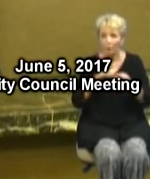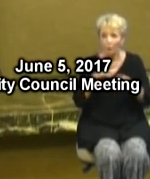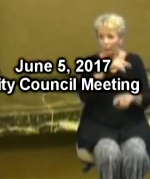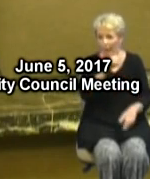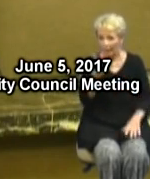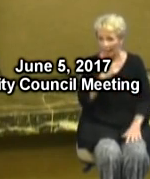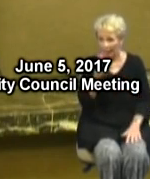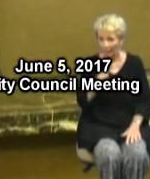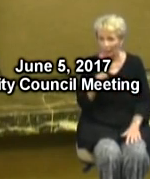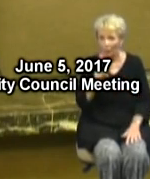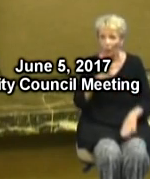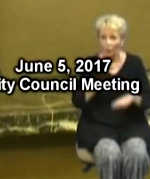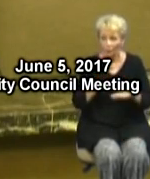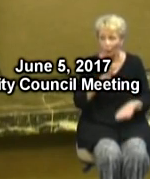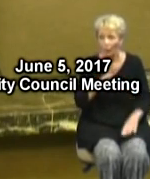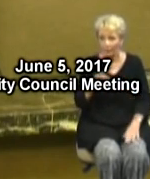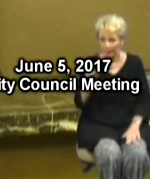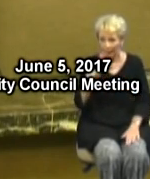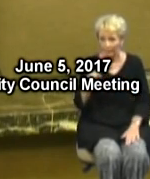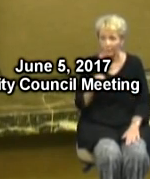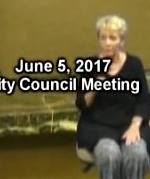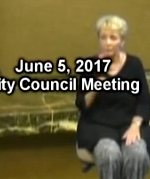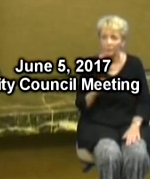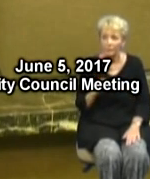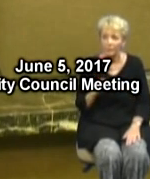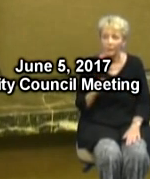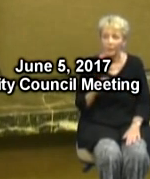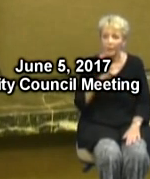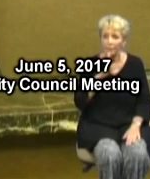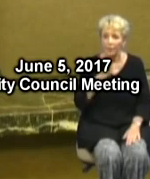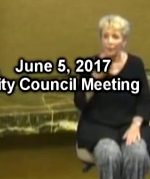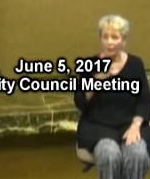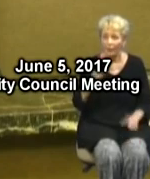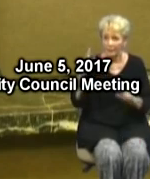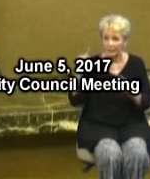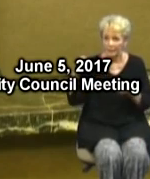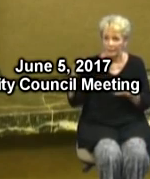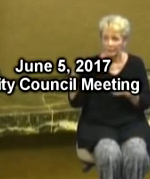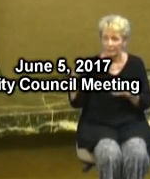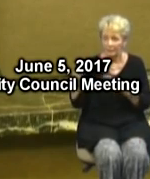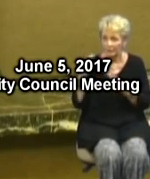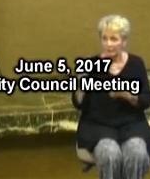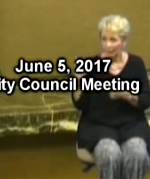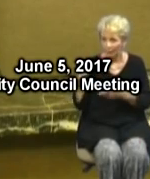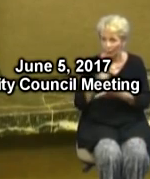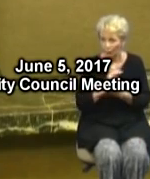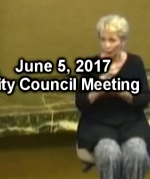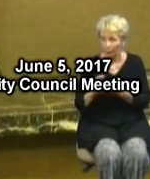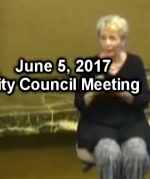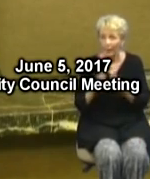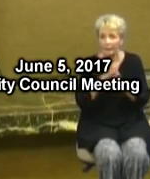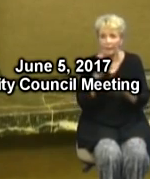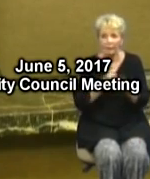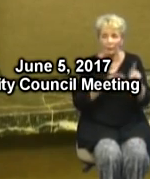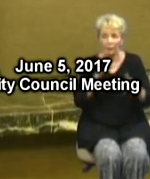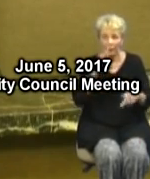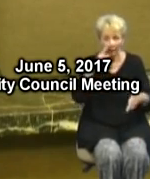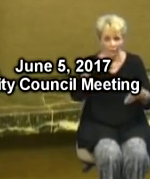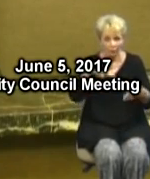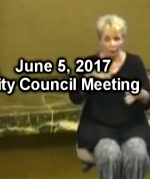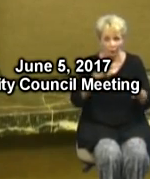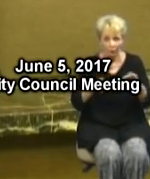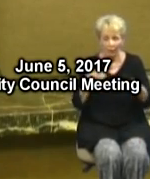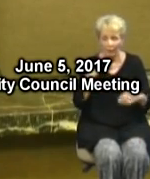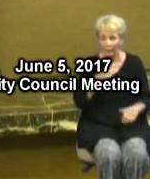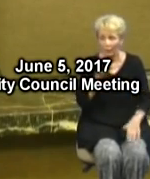and is available on our website, and has been there since last week. So we ask everybody to take a look. If you have